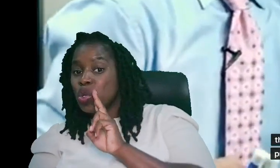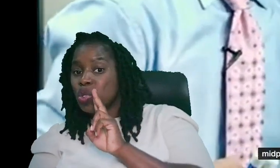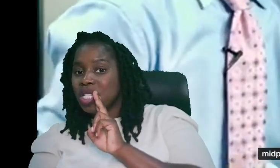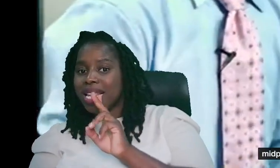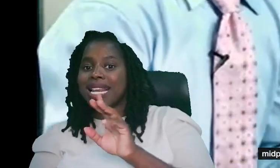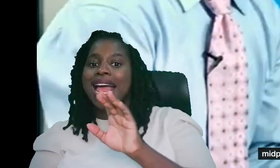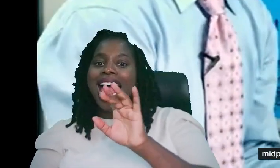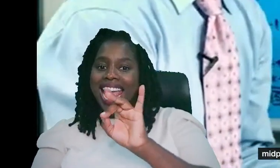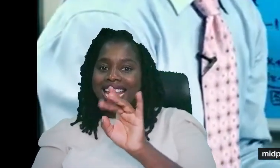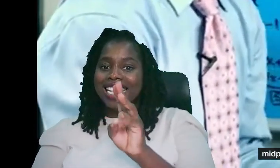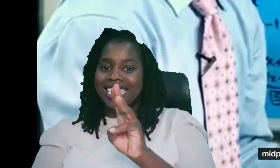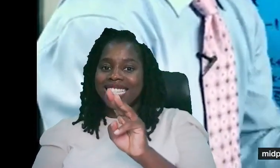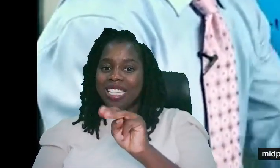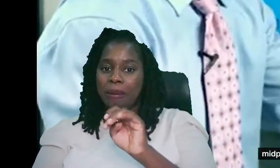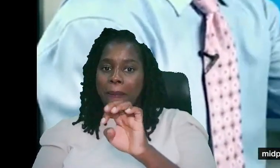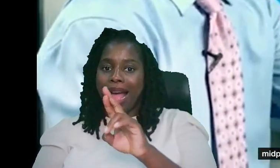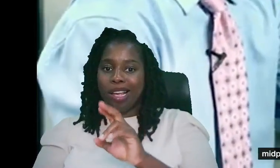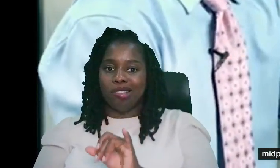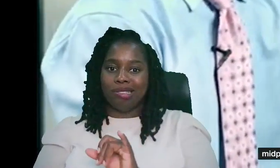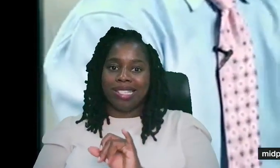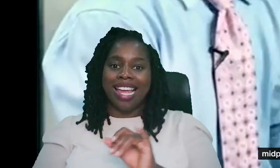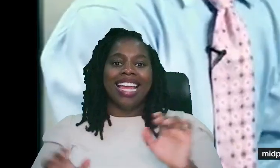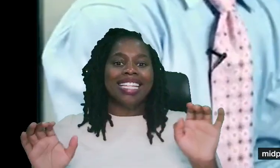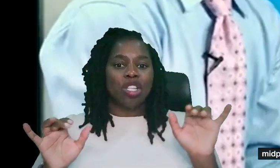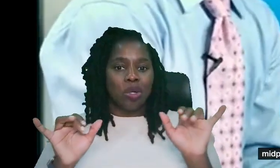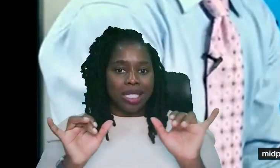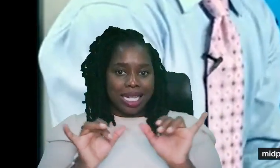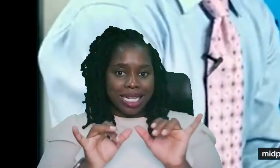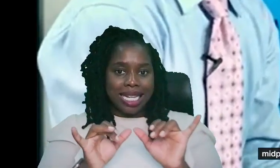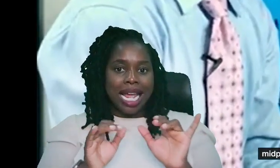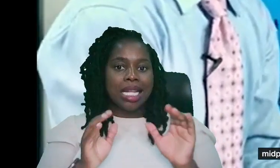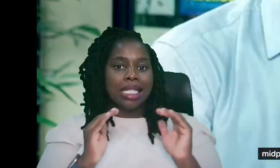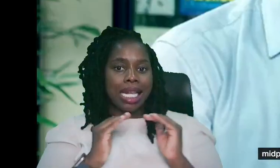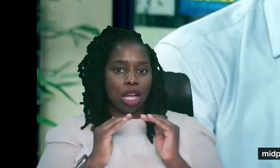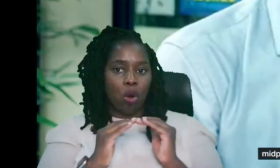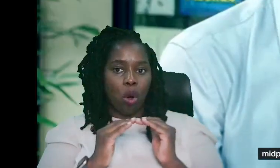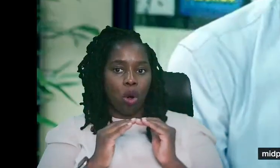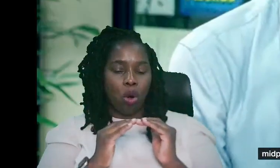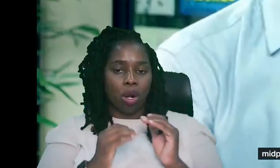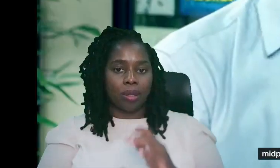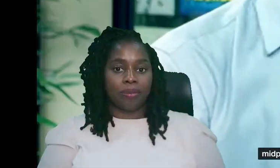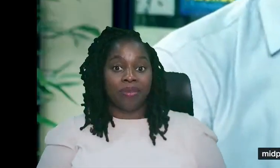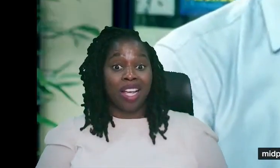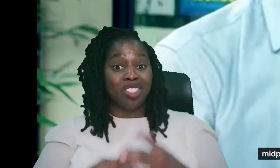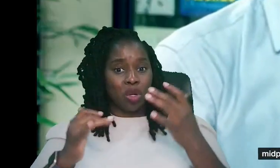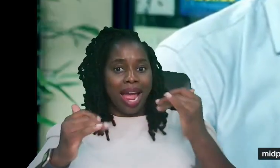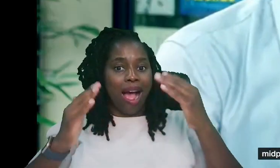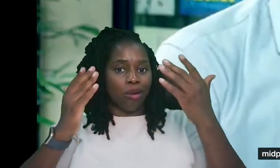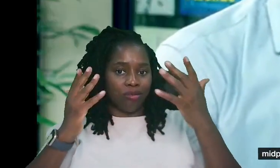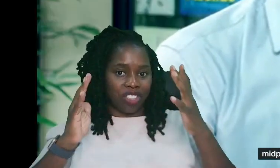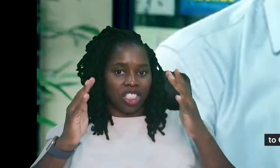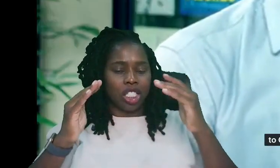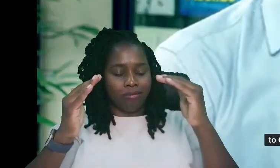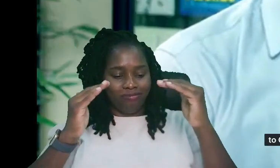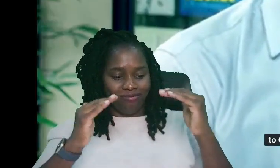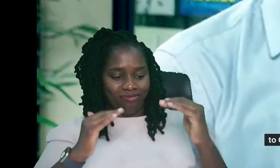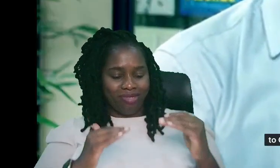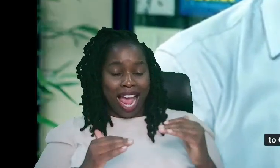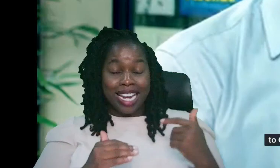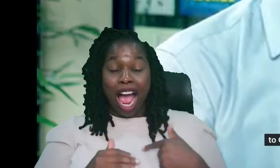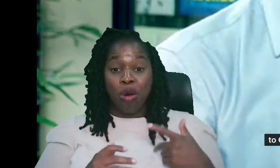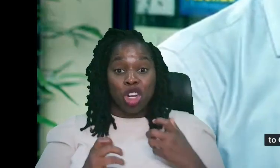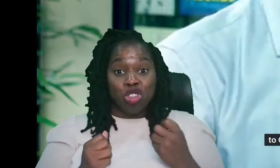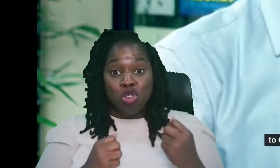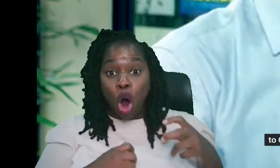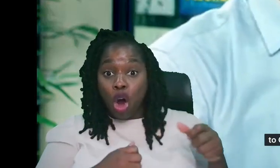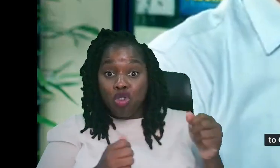segment FH, where I'm told that G is the midpoint. So now we're going on a road trip to Geometryville.